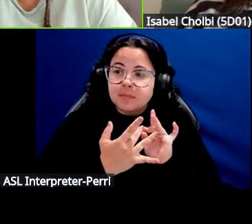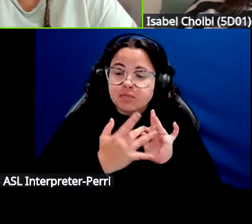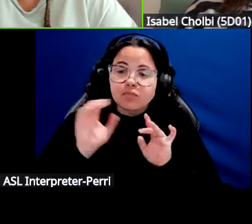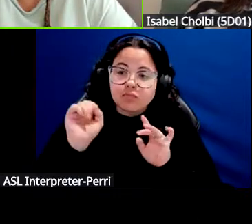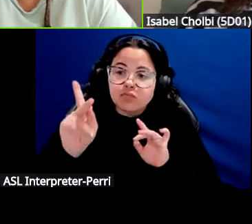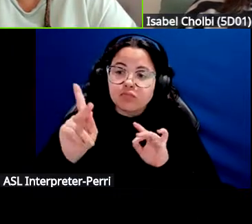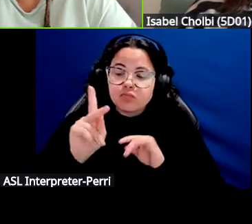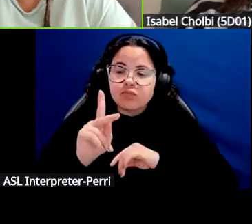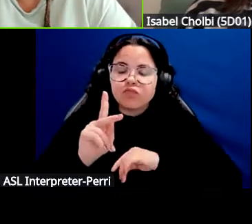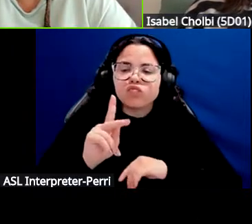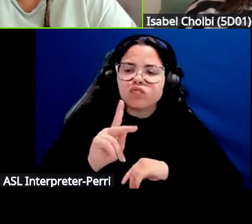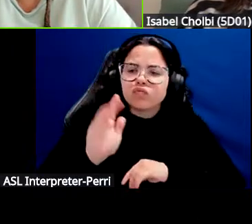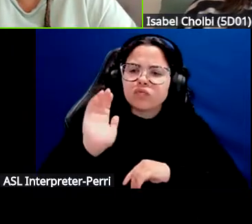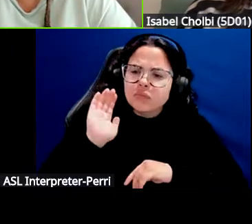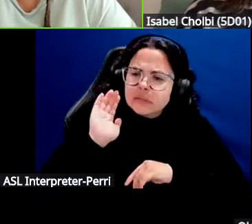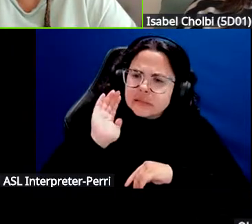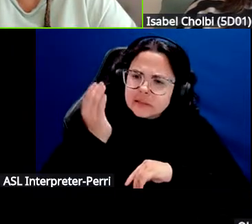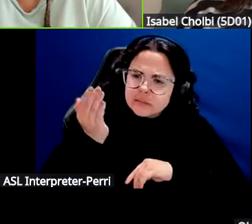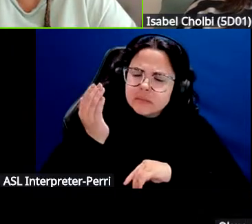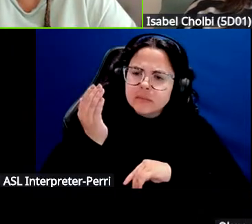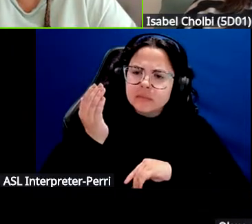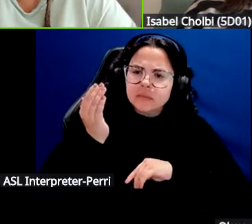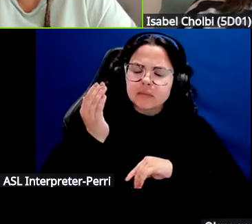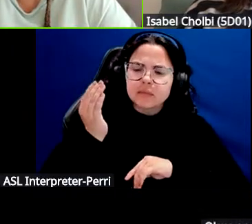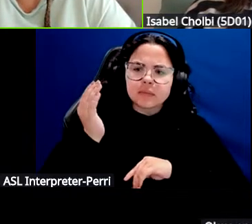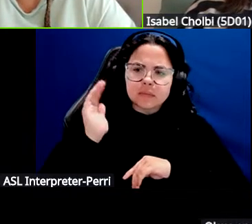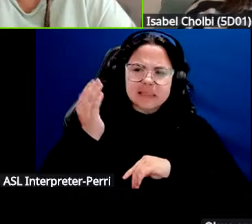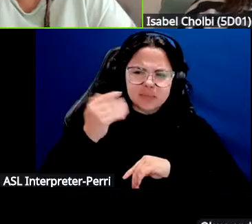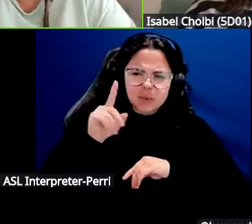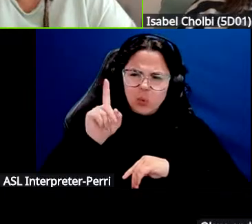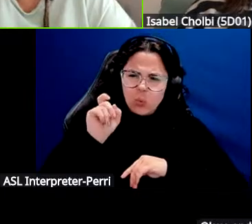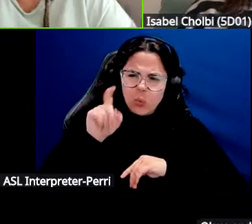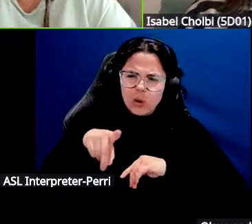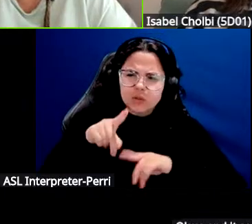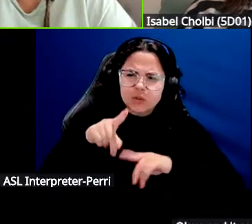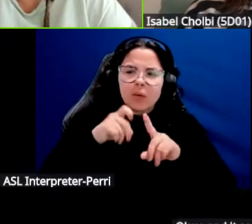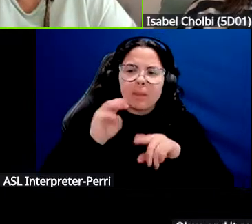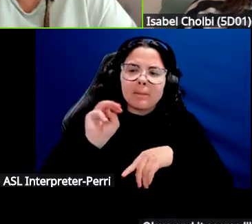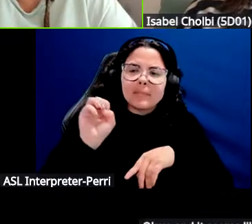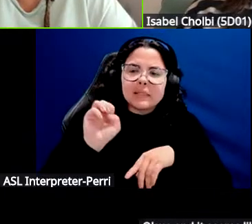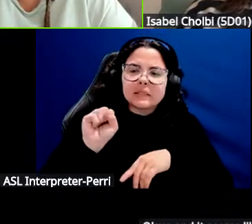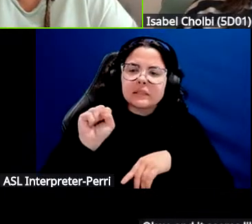okay, and it seems like we have a question from Ms. Holmes.